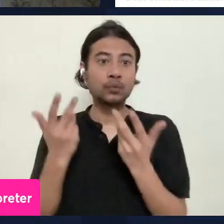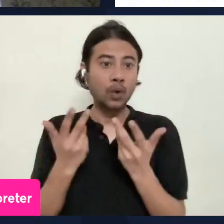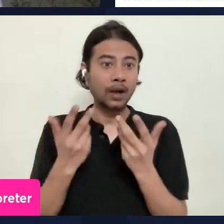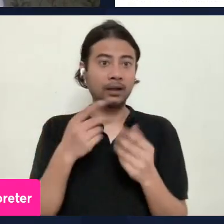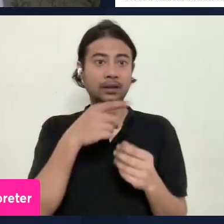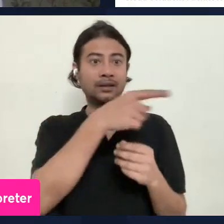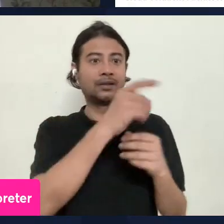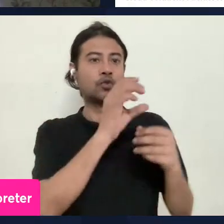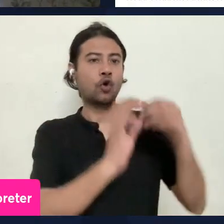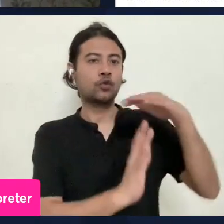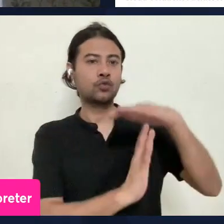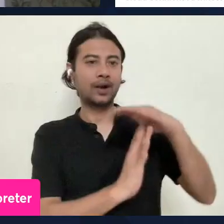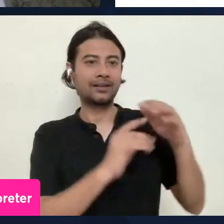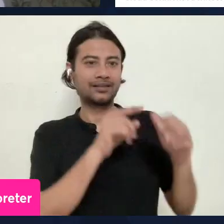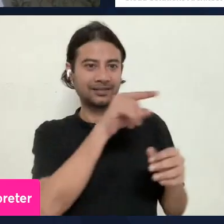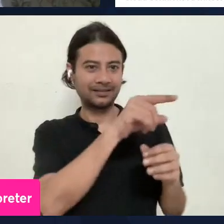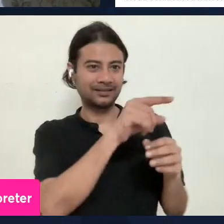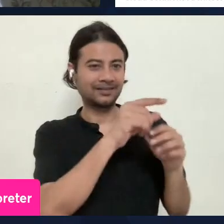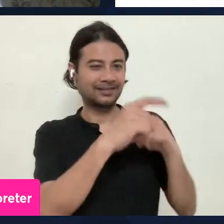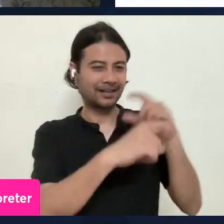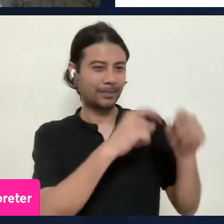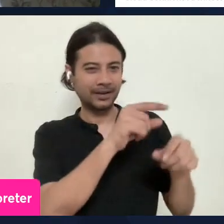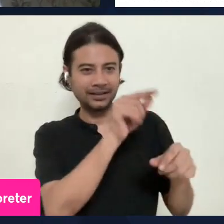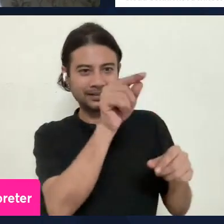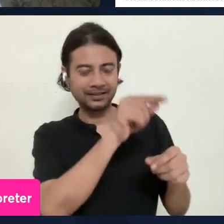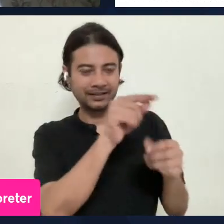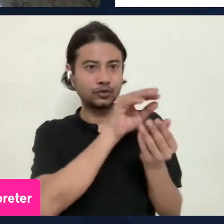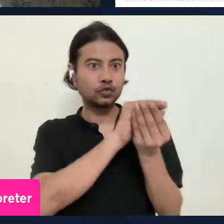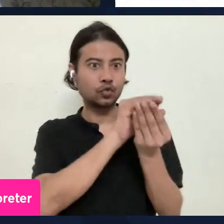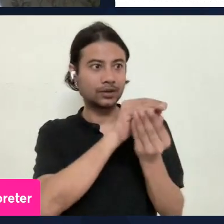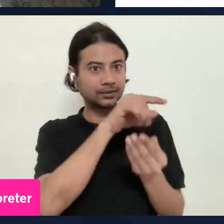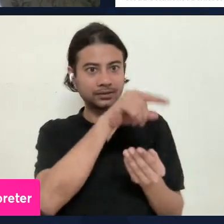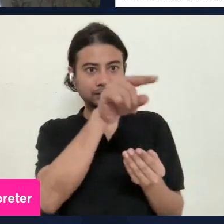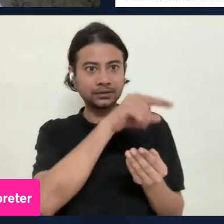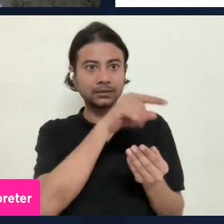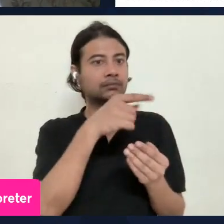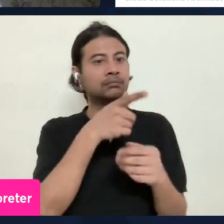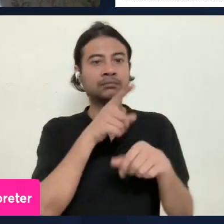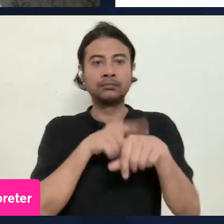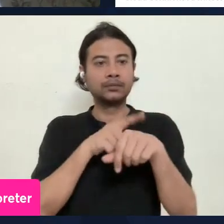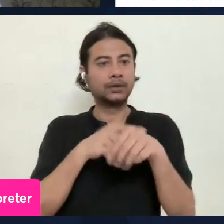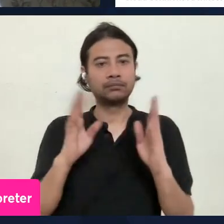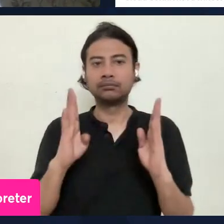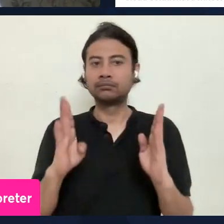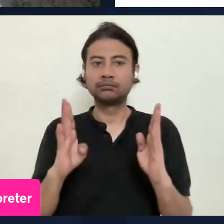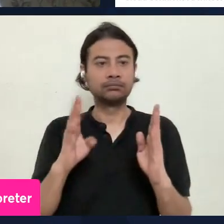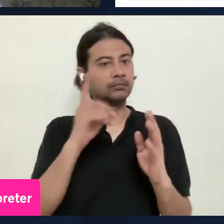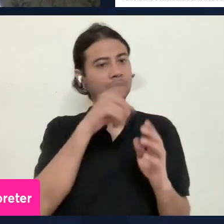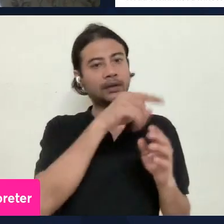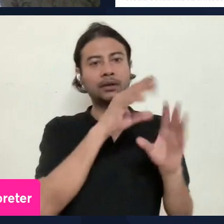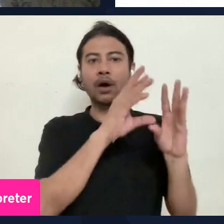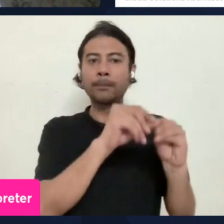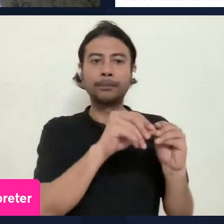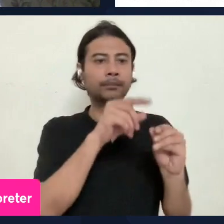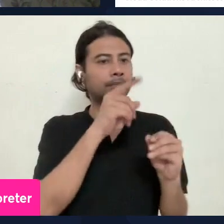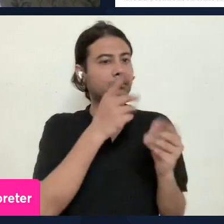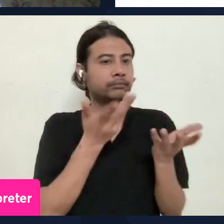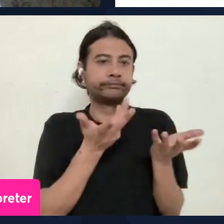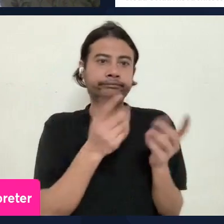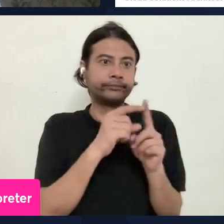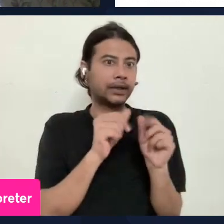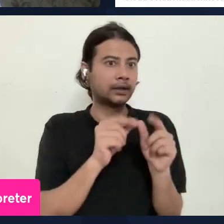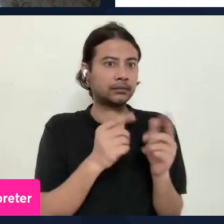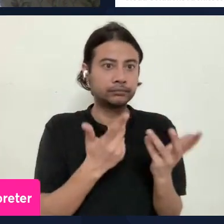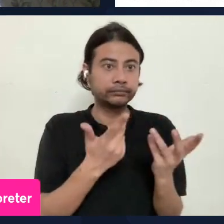a specific timeline. And the Azure NetApp Files Migration Assistant didn't